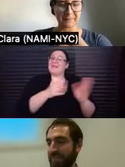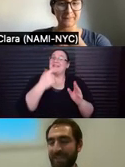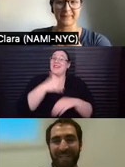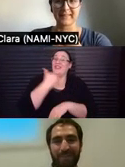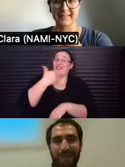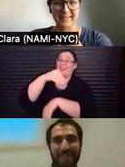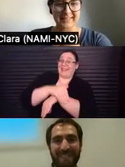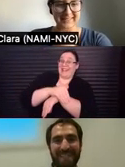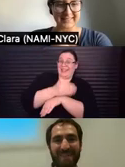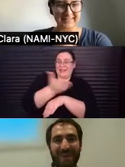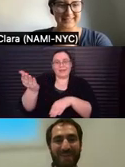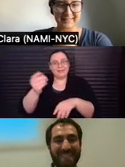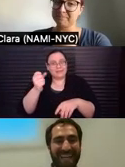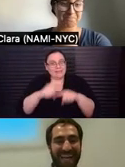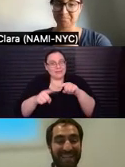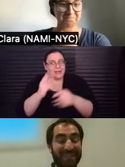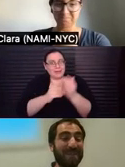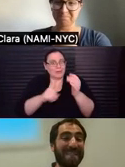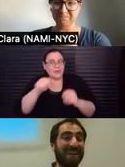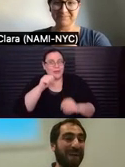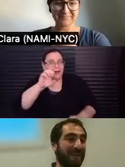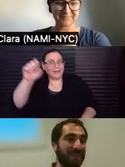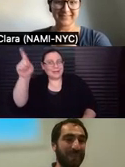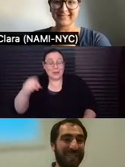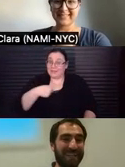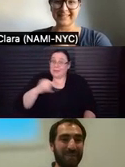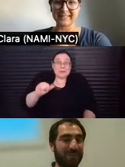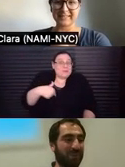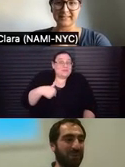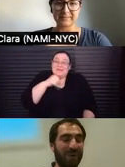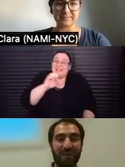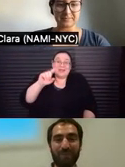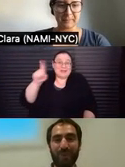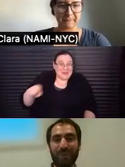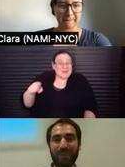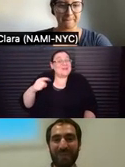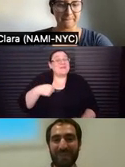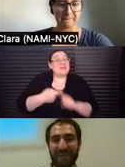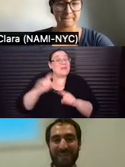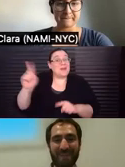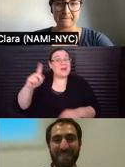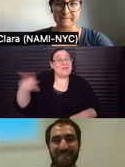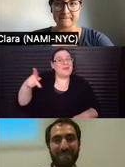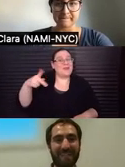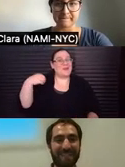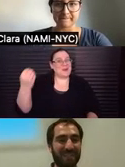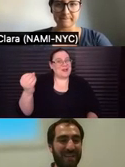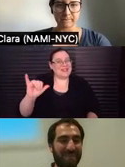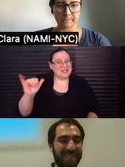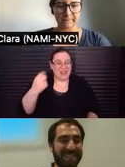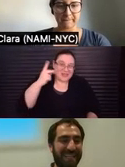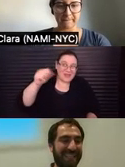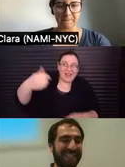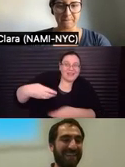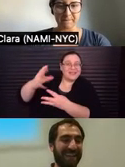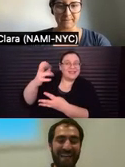everybody, but not everybody's on the East Coast, including myself. I'm actually coming to you all from Portland, Oregon as well. And so I saw somebody else in the chat